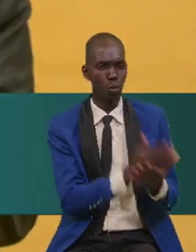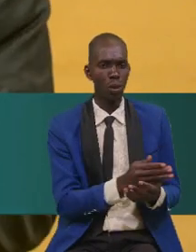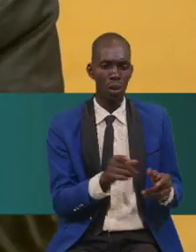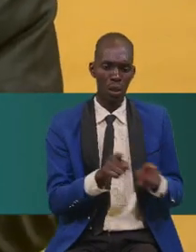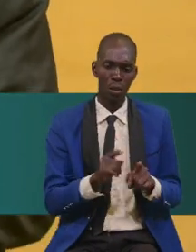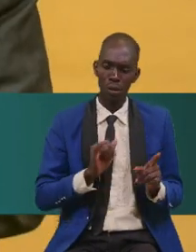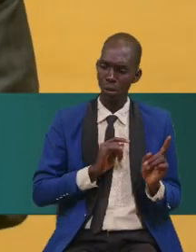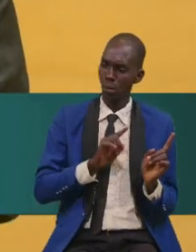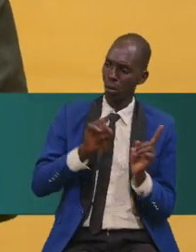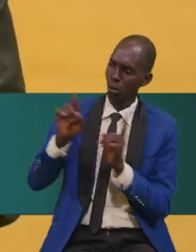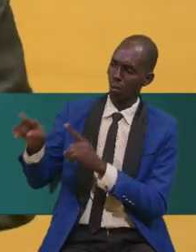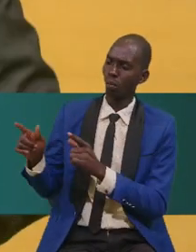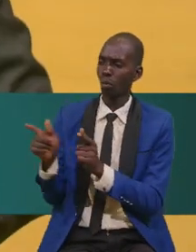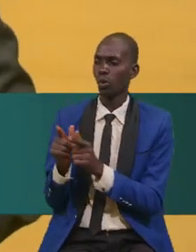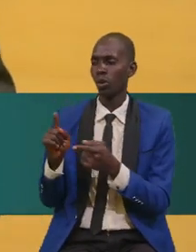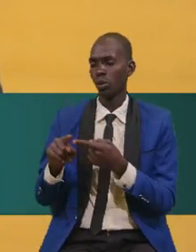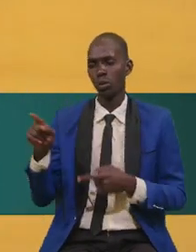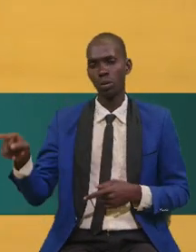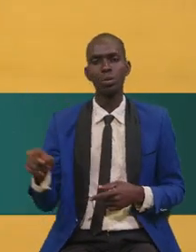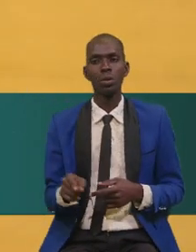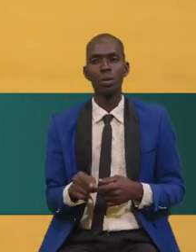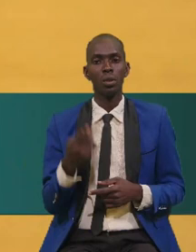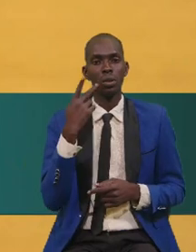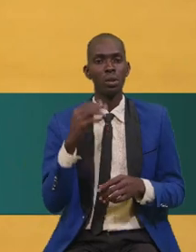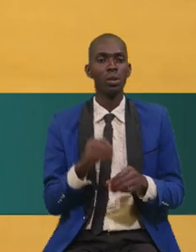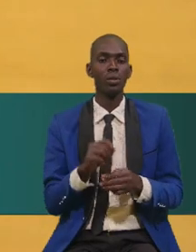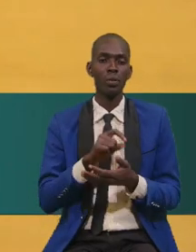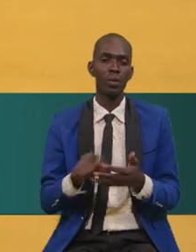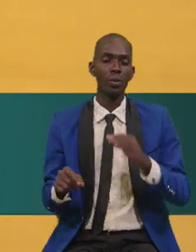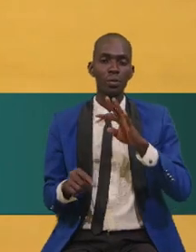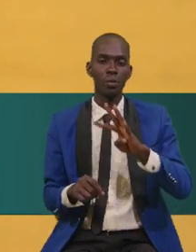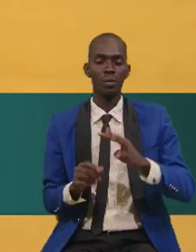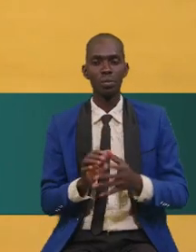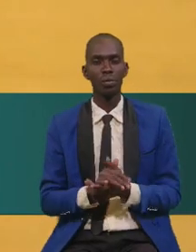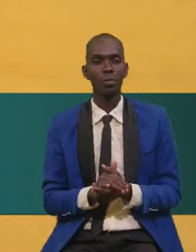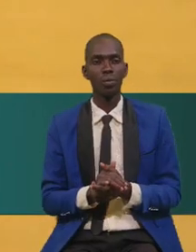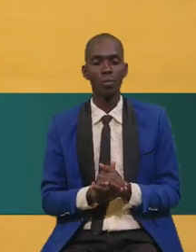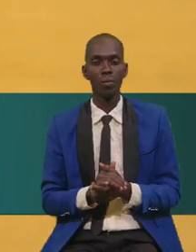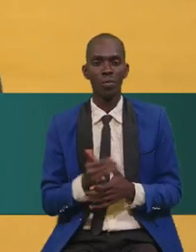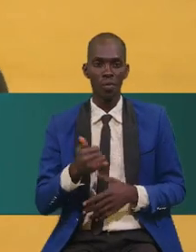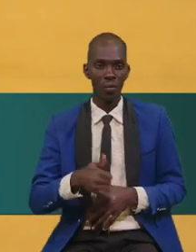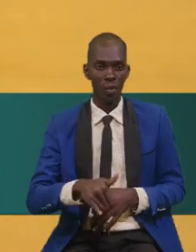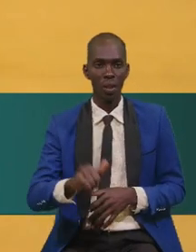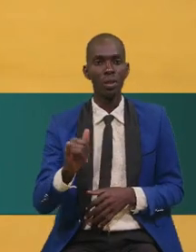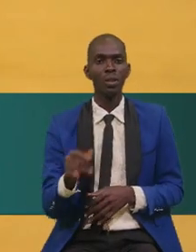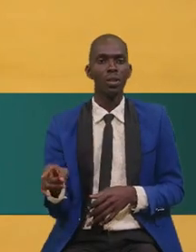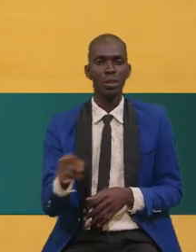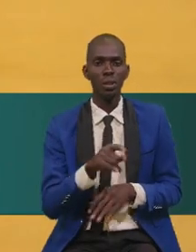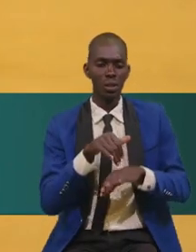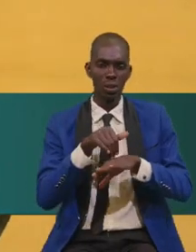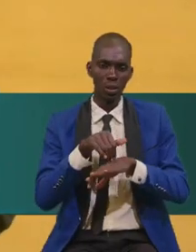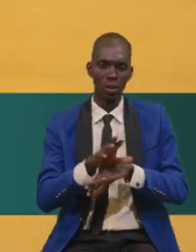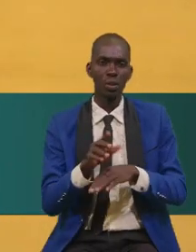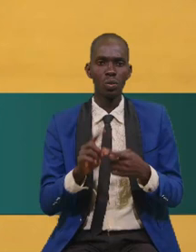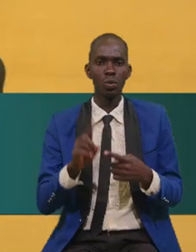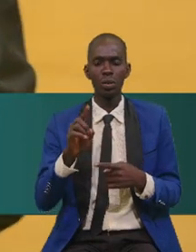at verse 4. In verse 4, yet they sent unto him 4 times.